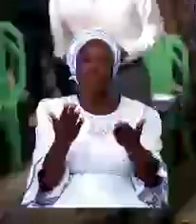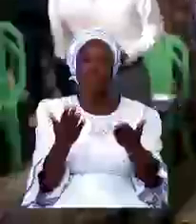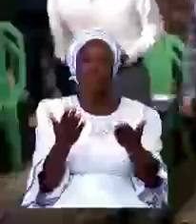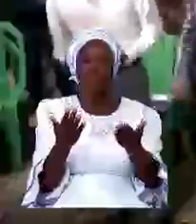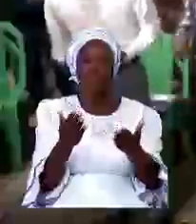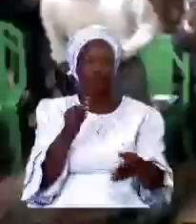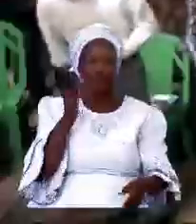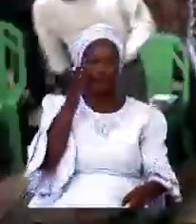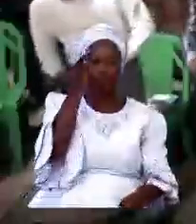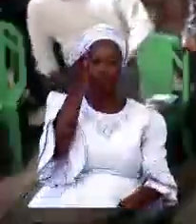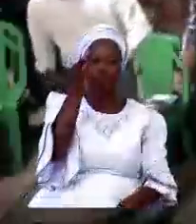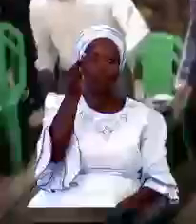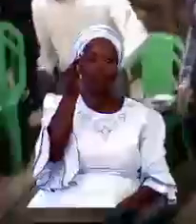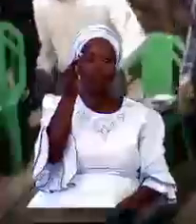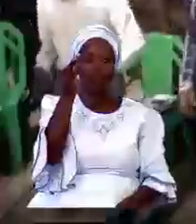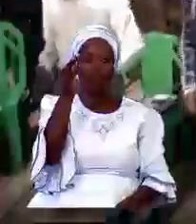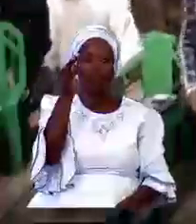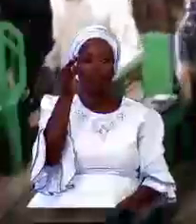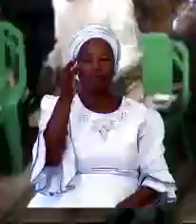a new service,